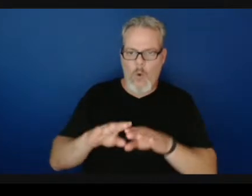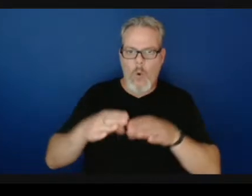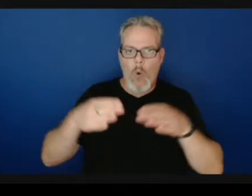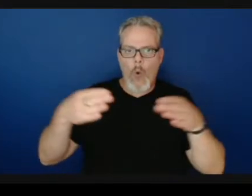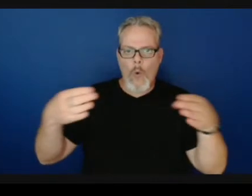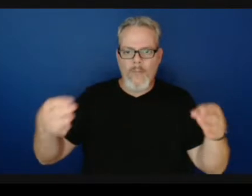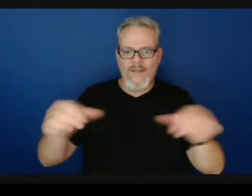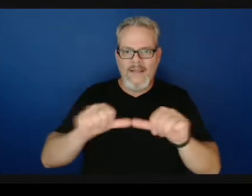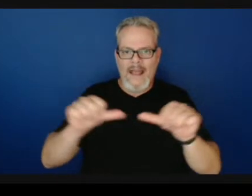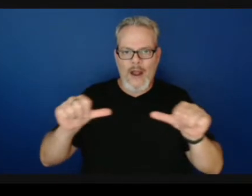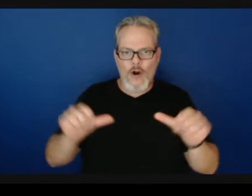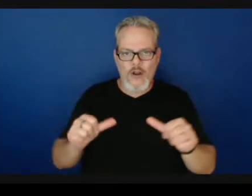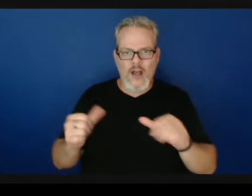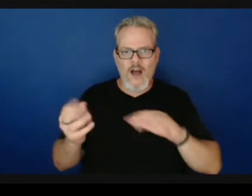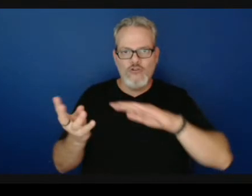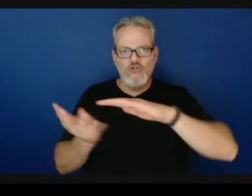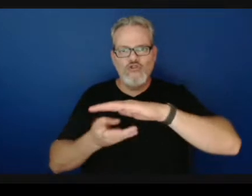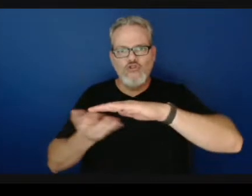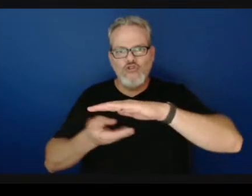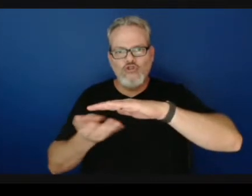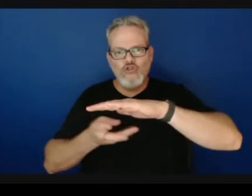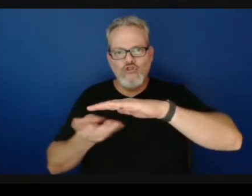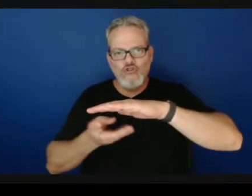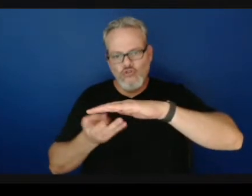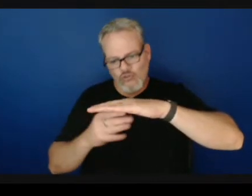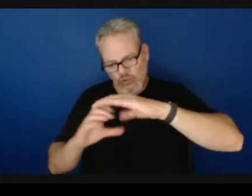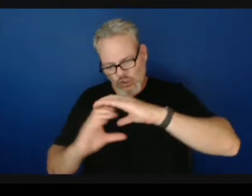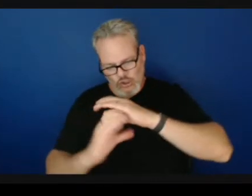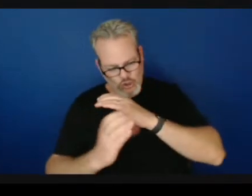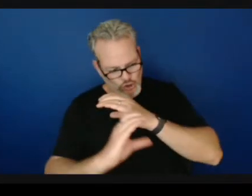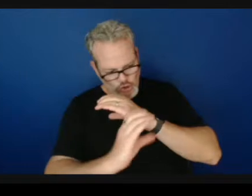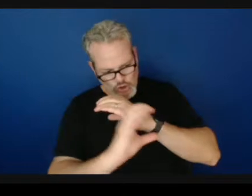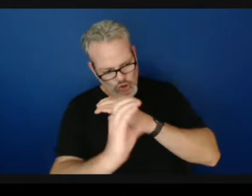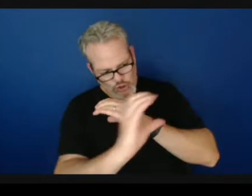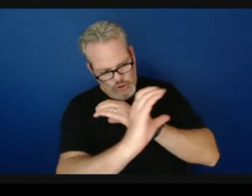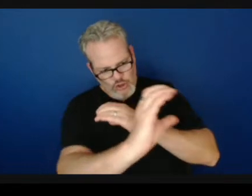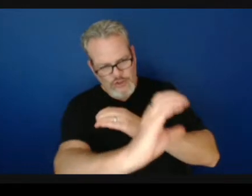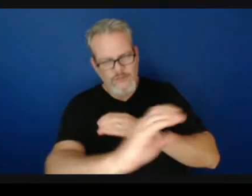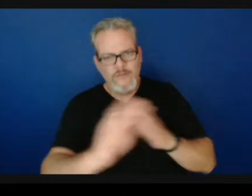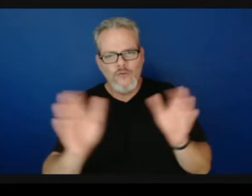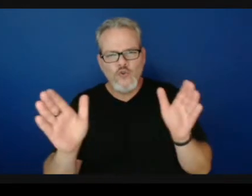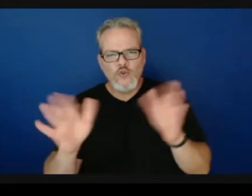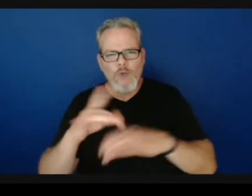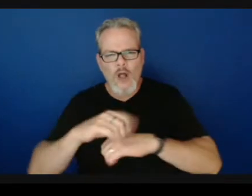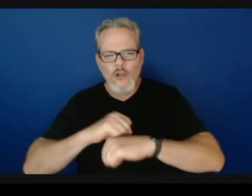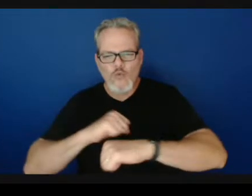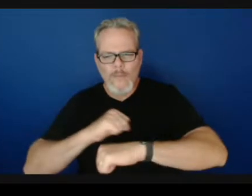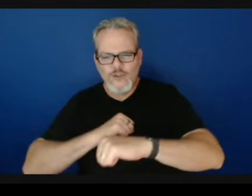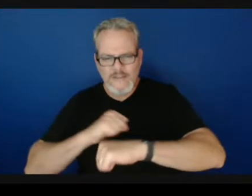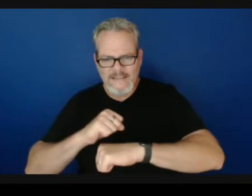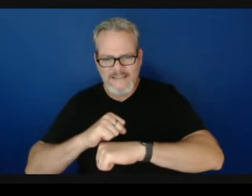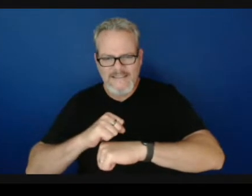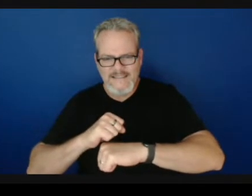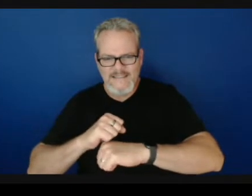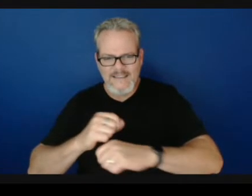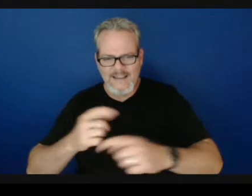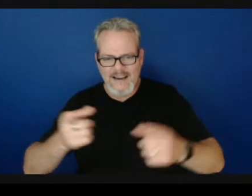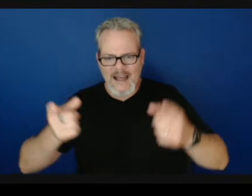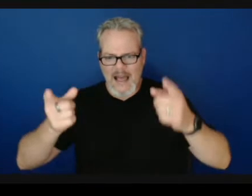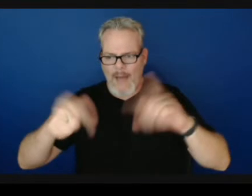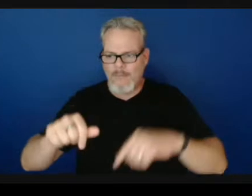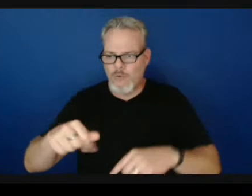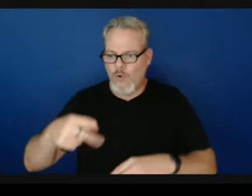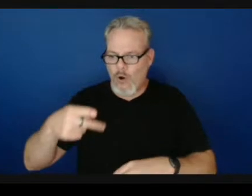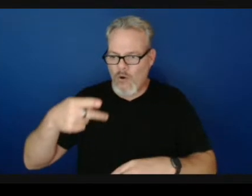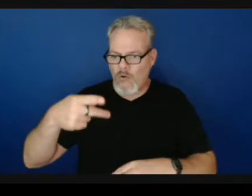magma to work its way back through a series of small eruptions and deformation to ultimately erupt at Pu'o'o in 1983. So it took